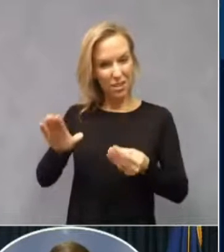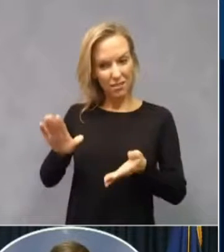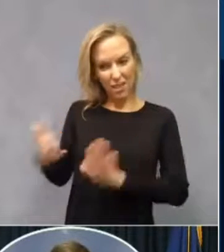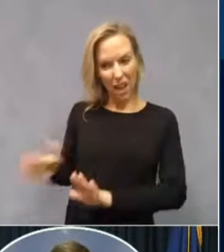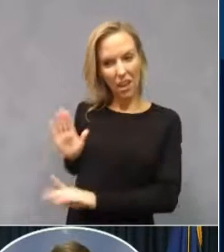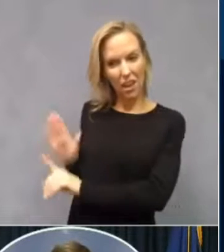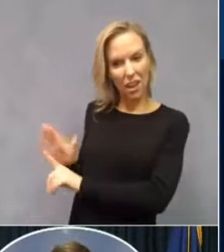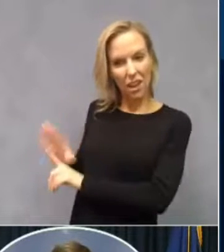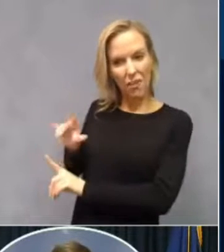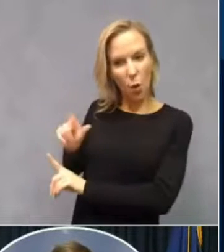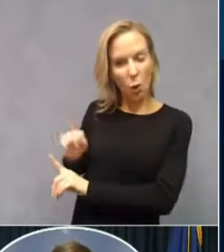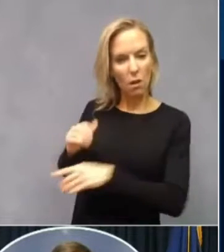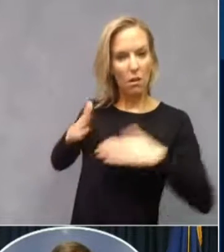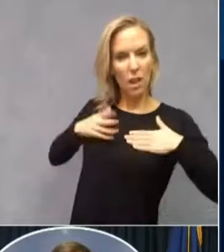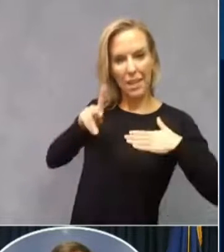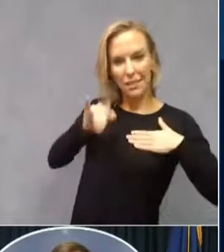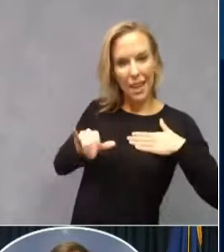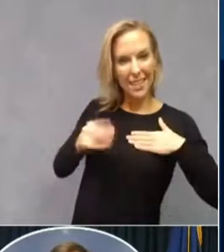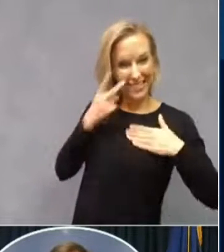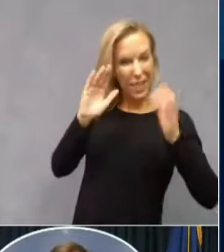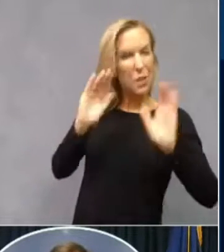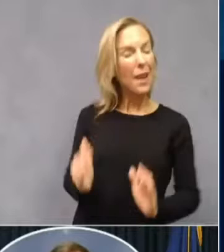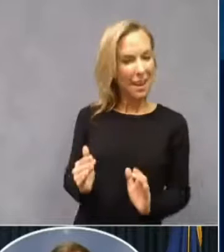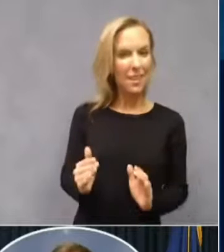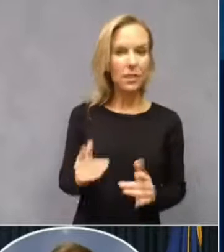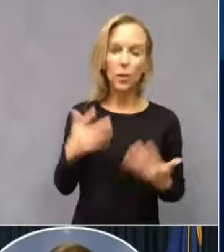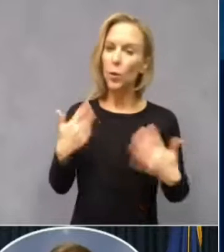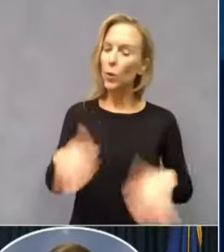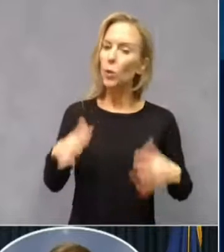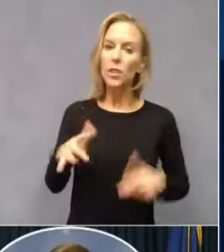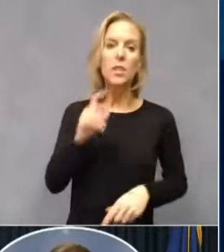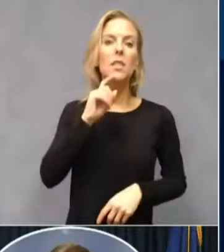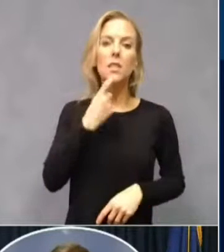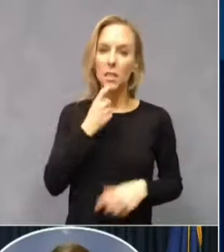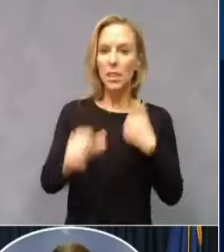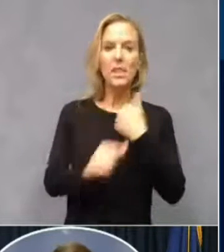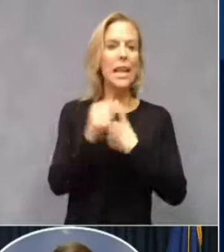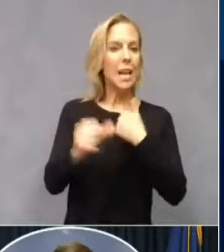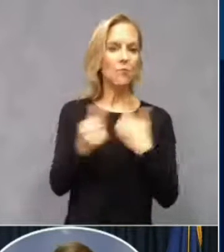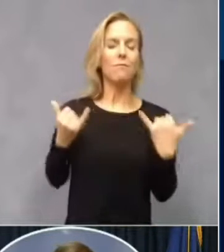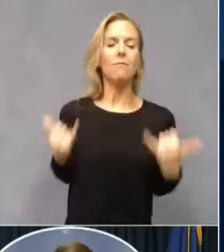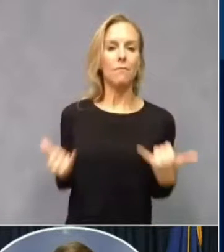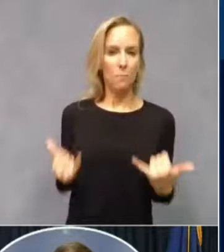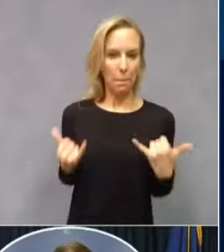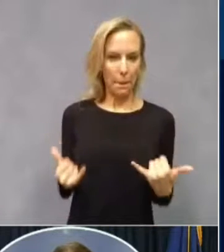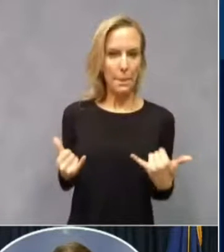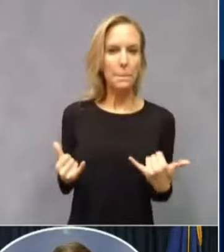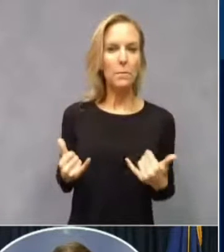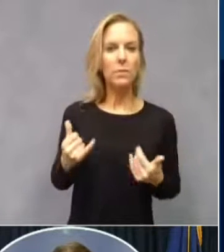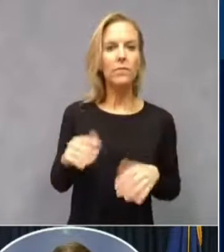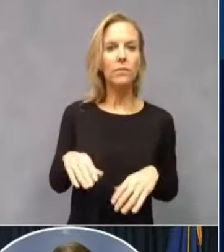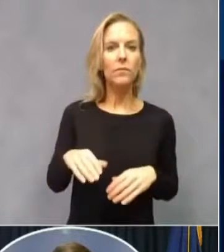compare, even something this significant, to how dangerous it is right now? Go ahead, Jim.